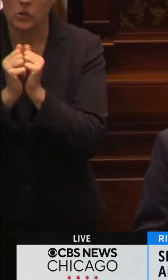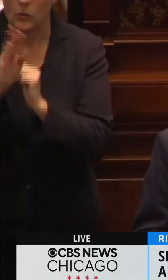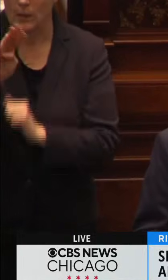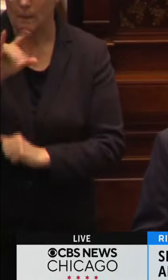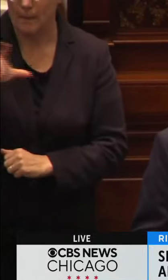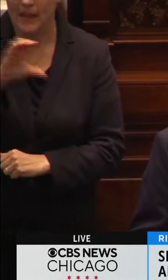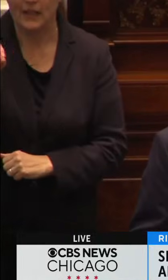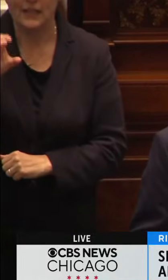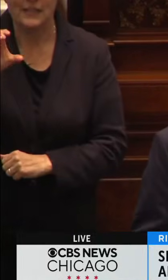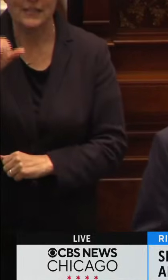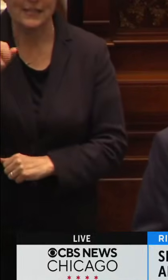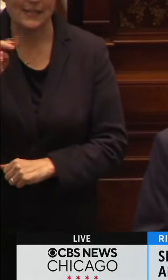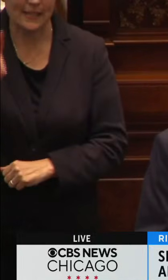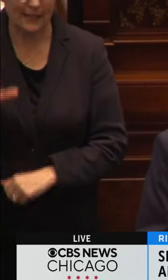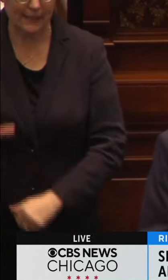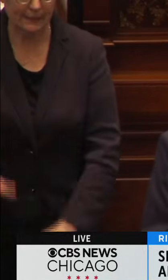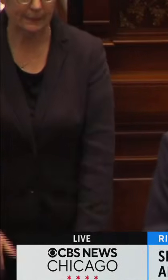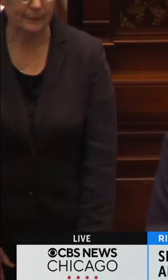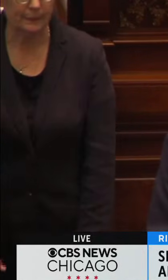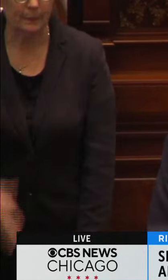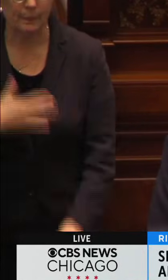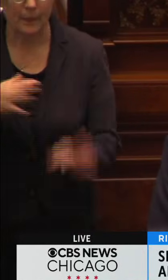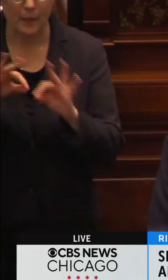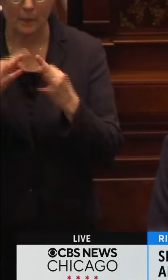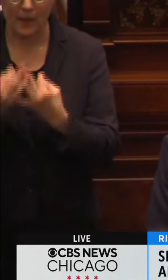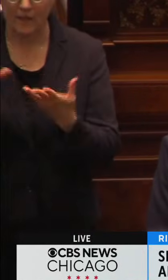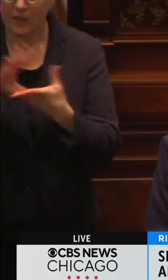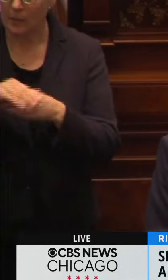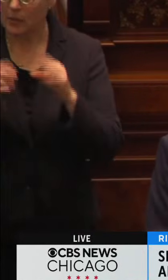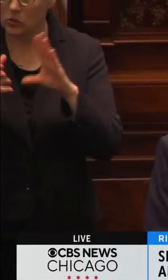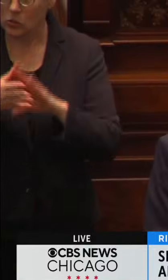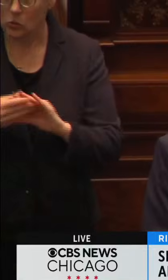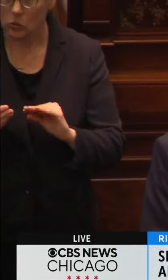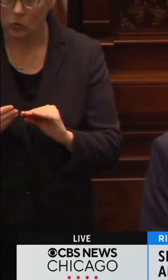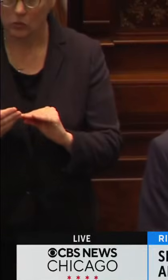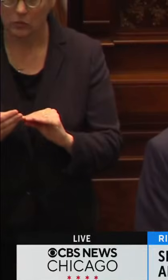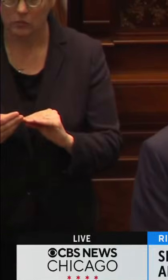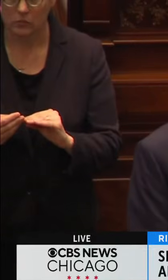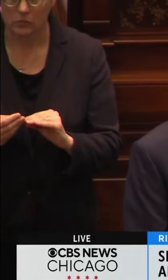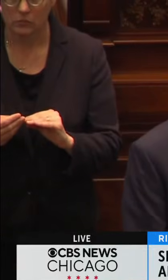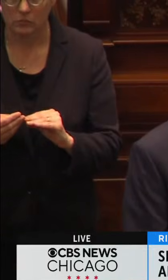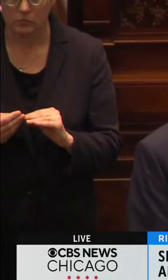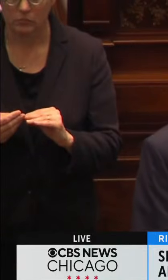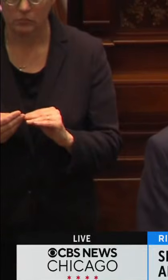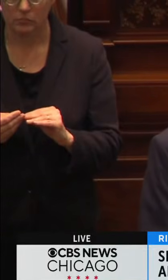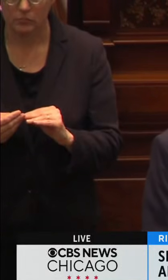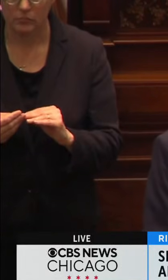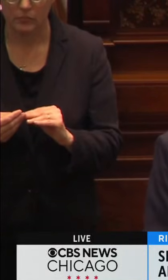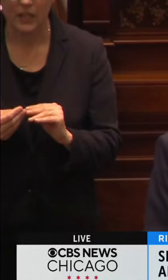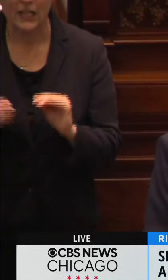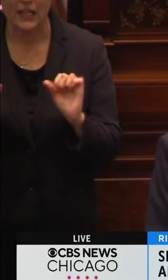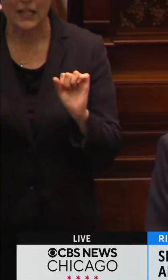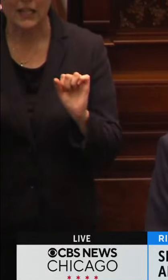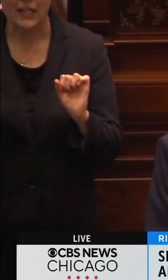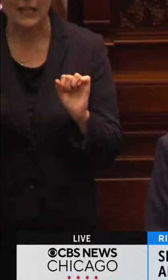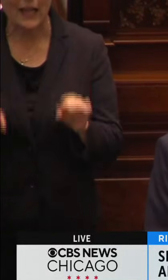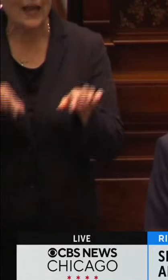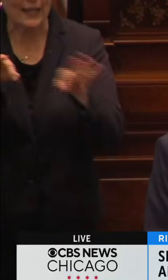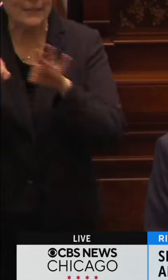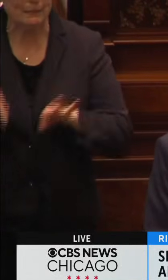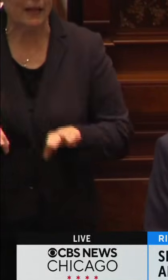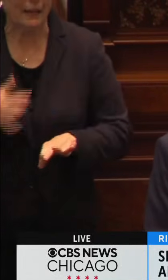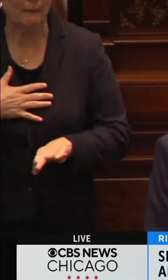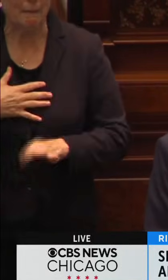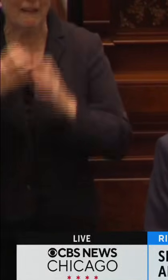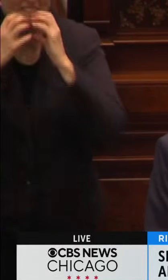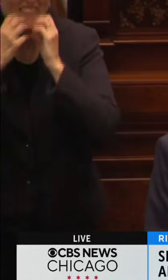Cindy. My family story will certainly explain my values and